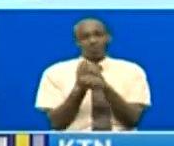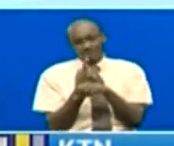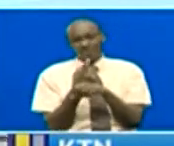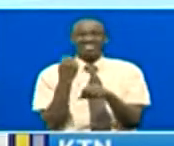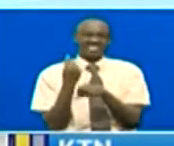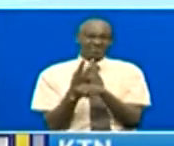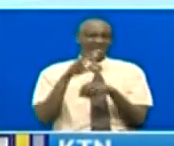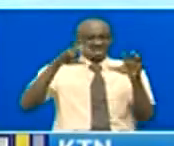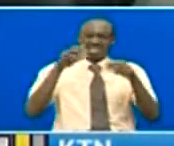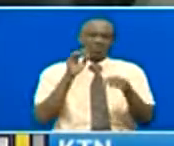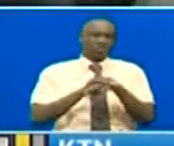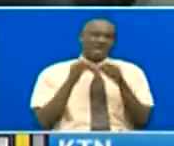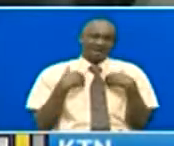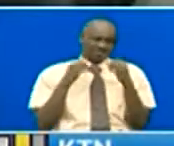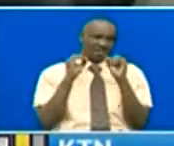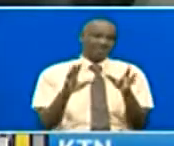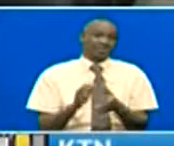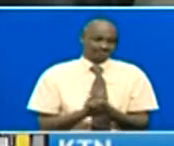period.